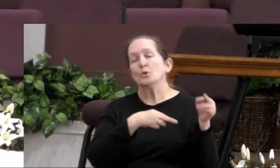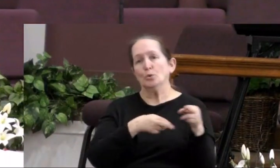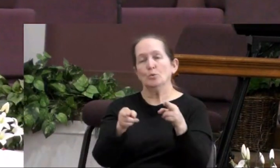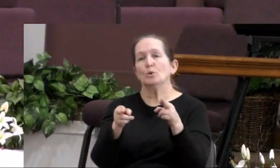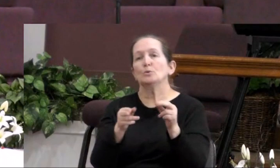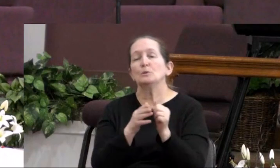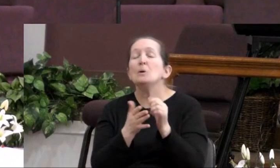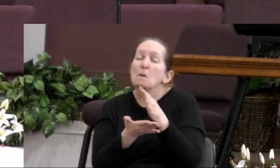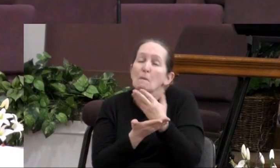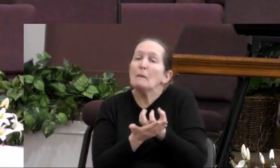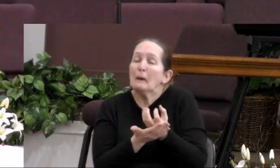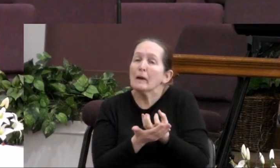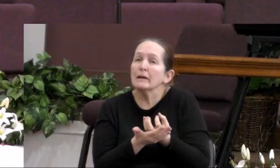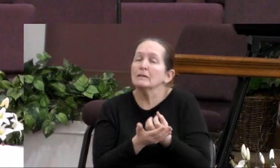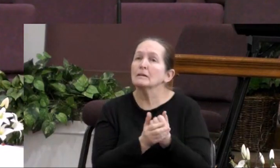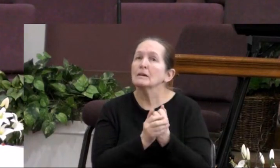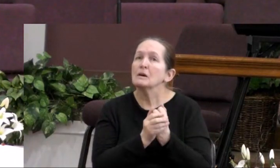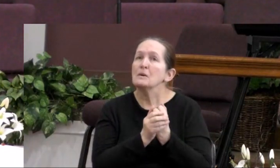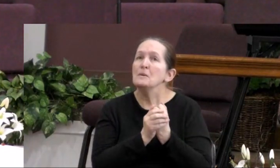and beg